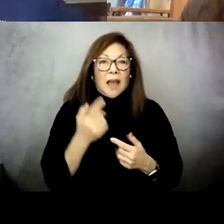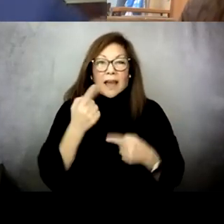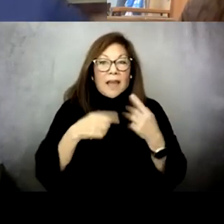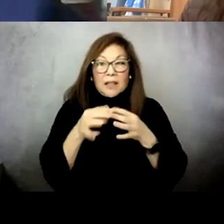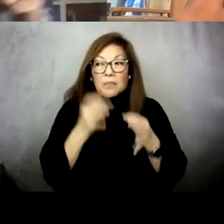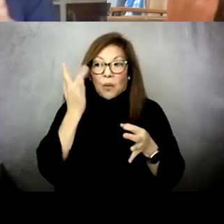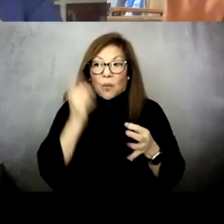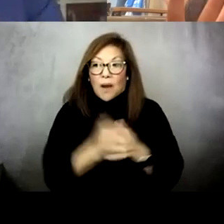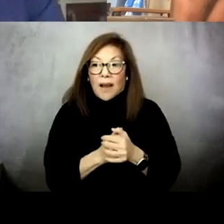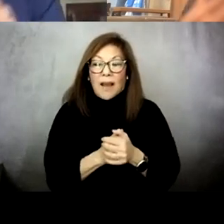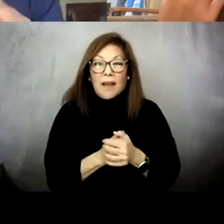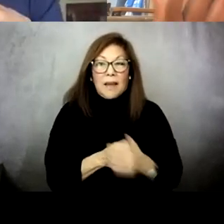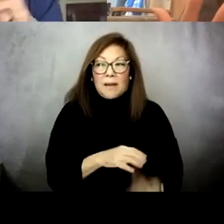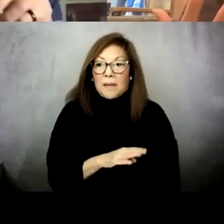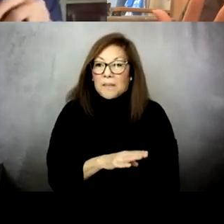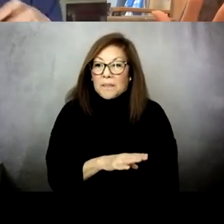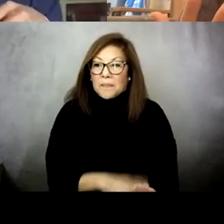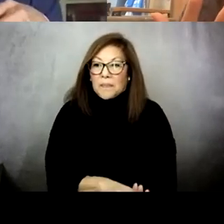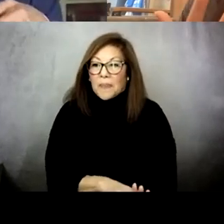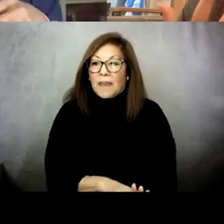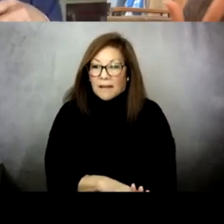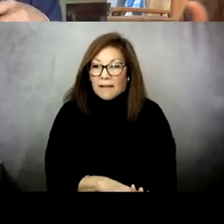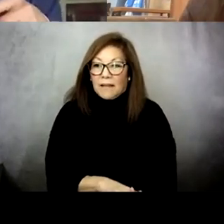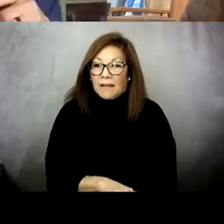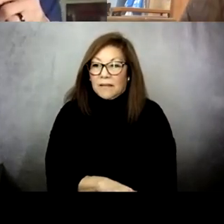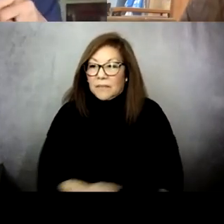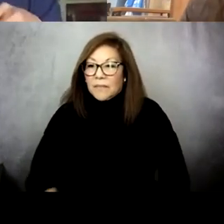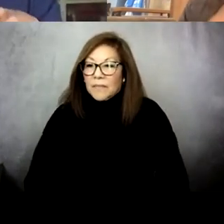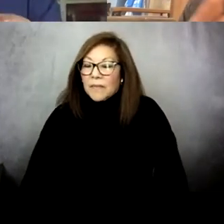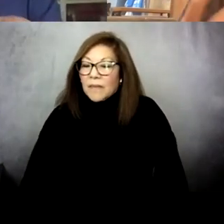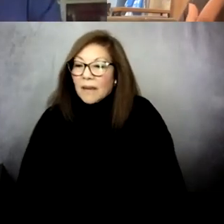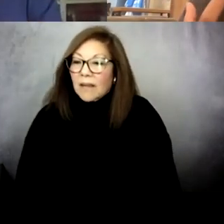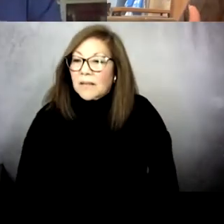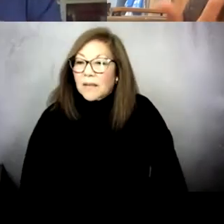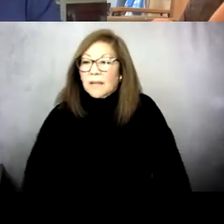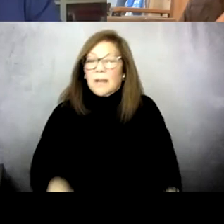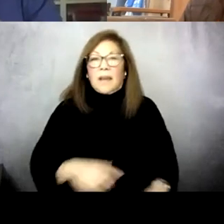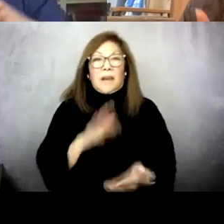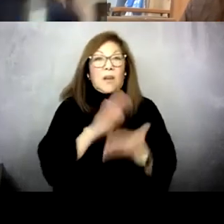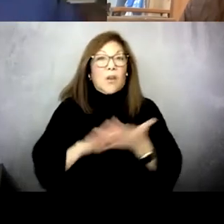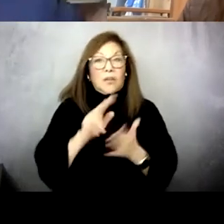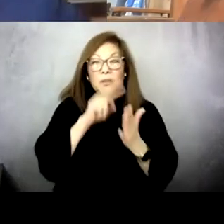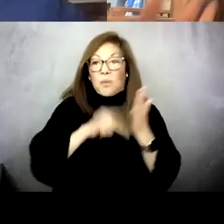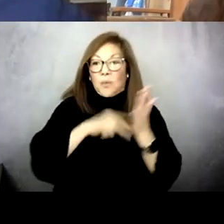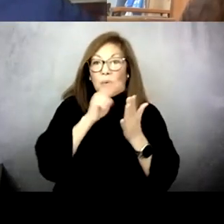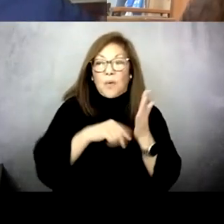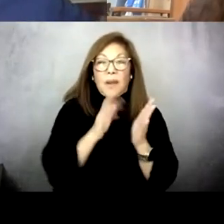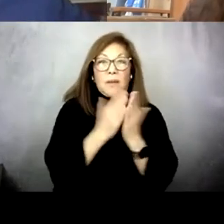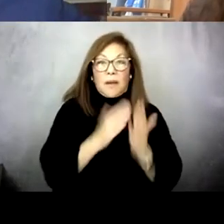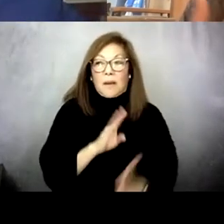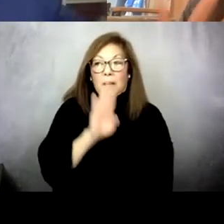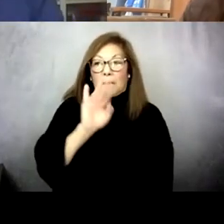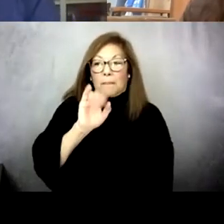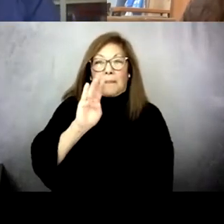always drawn to Bollywood. I love that escapism and suspension of belief. And then only in college, when I actually read the text of how Bollywood came to